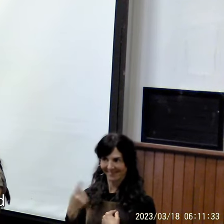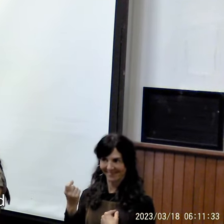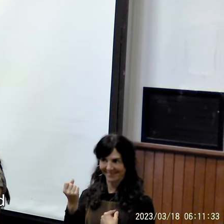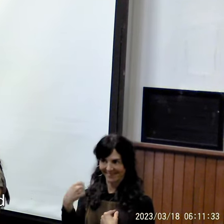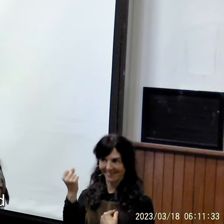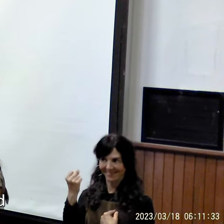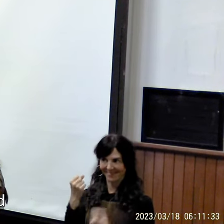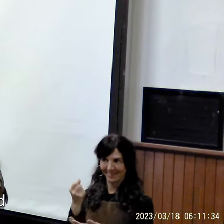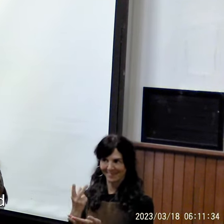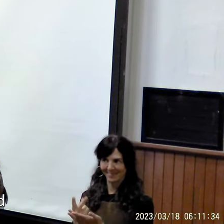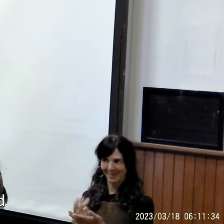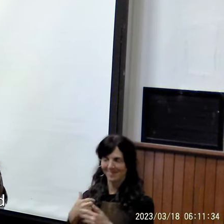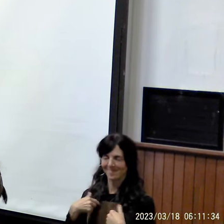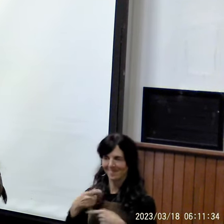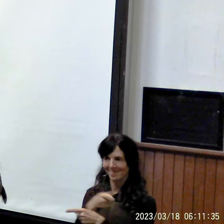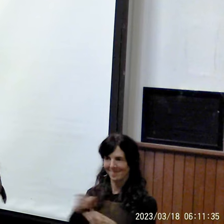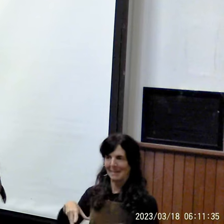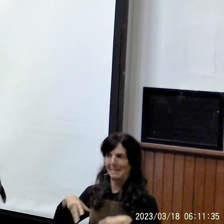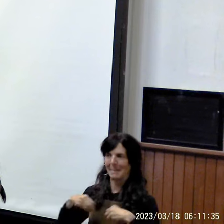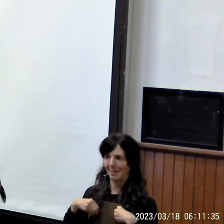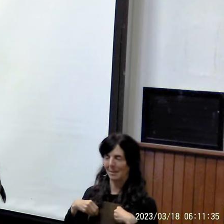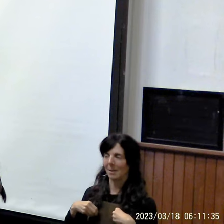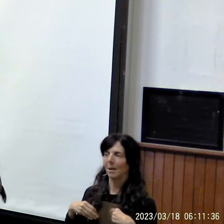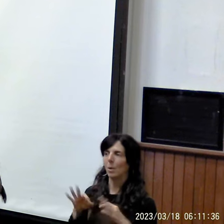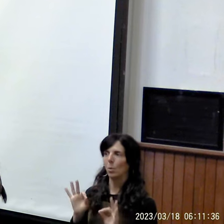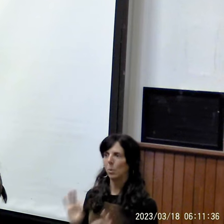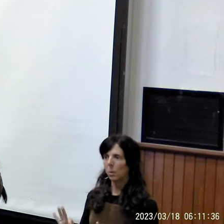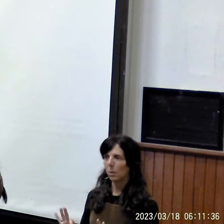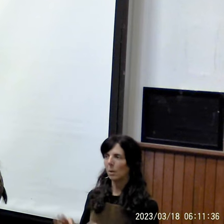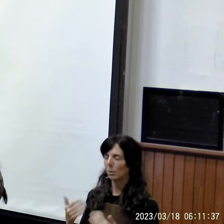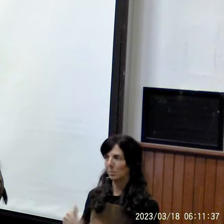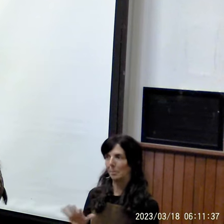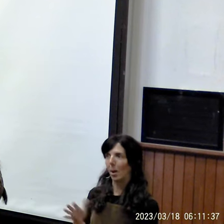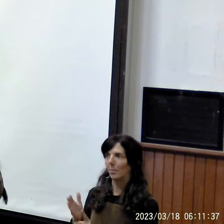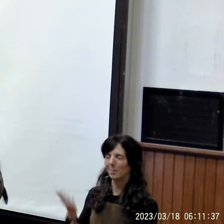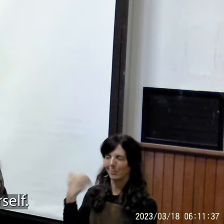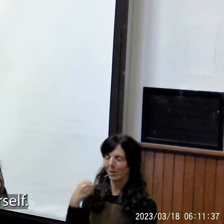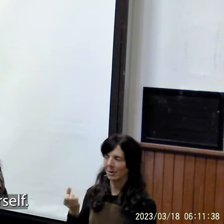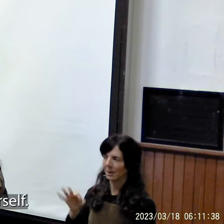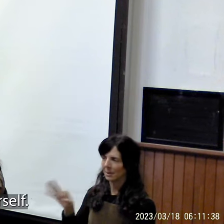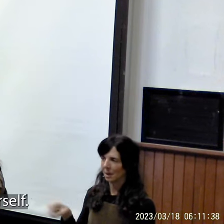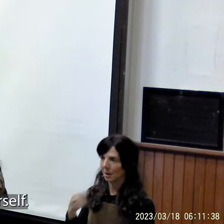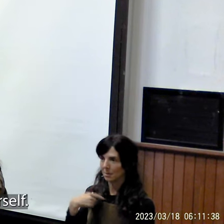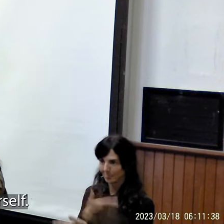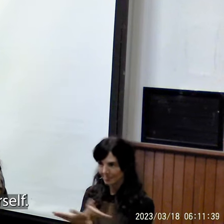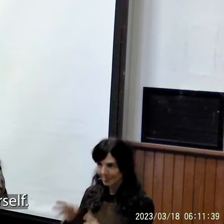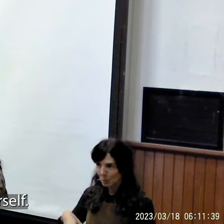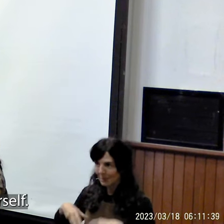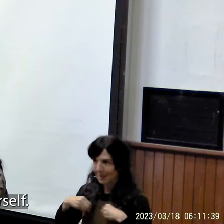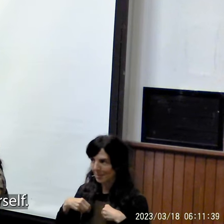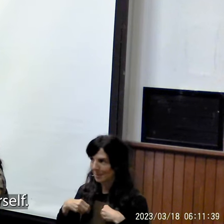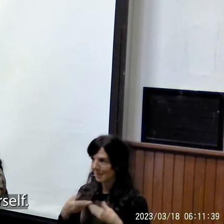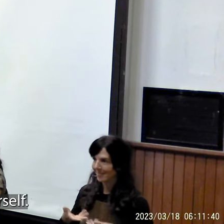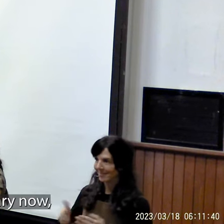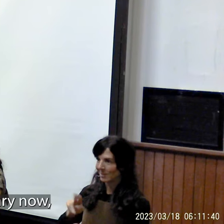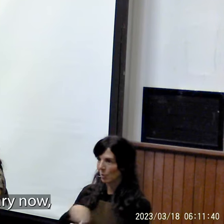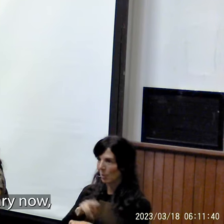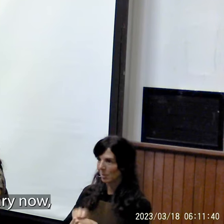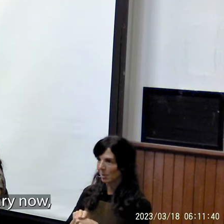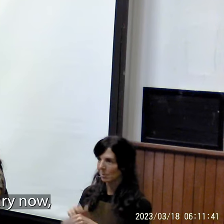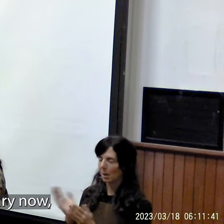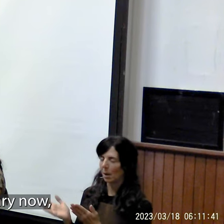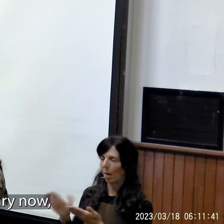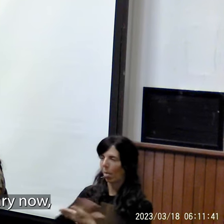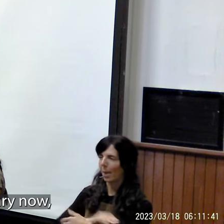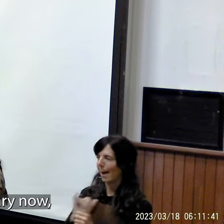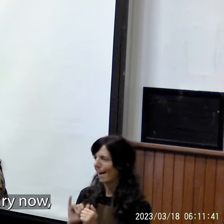be kind of accepted into the normal world, and, you know, how do you kind of not reveal yourself? So, you know, the